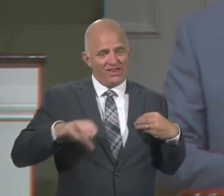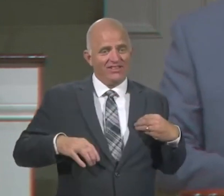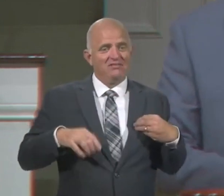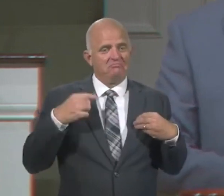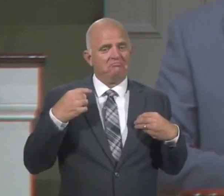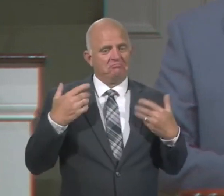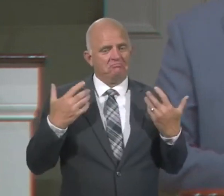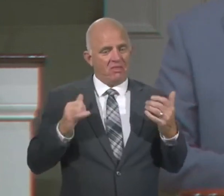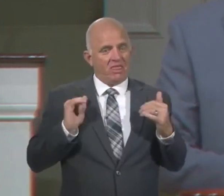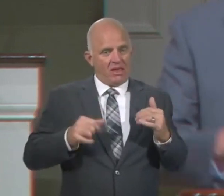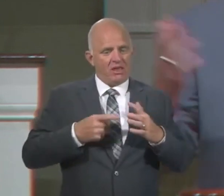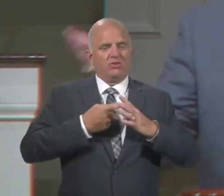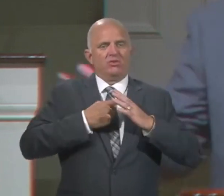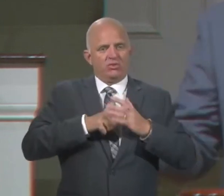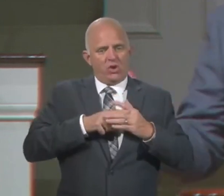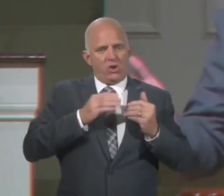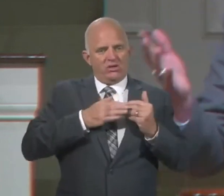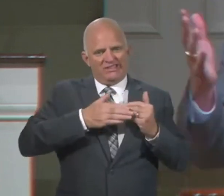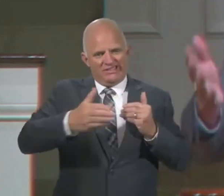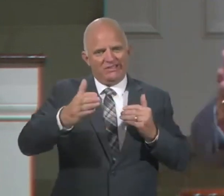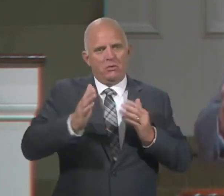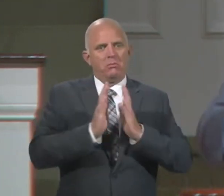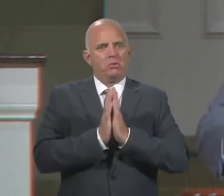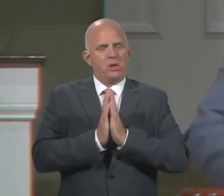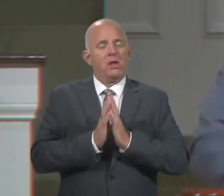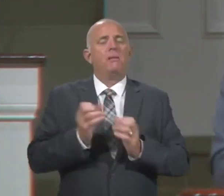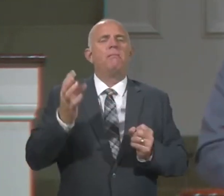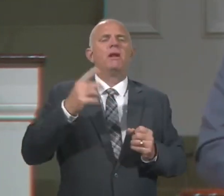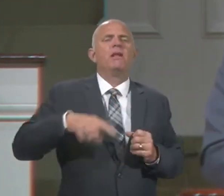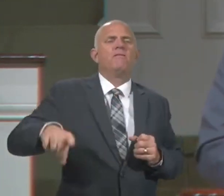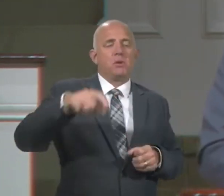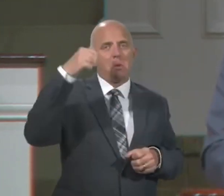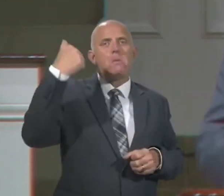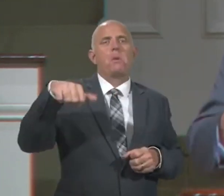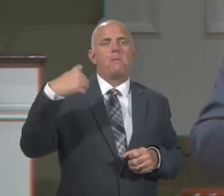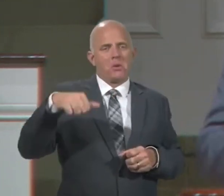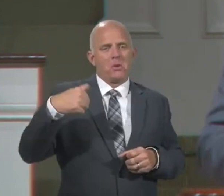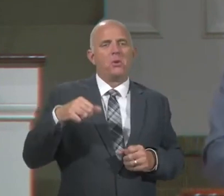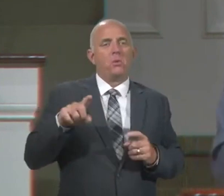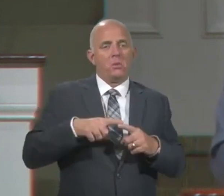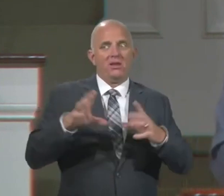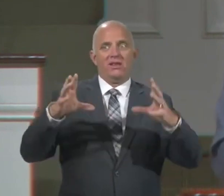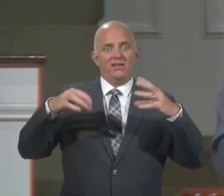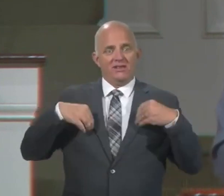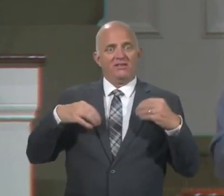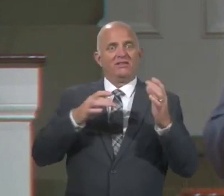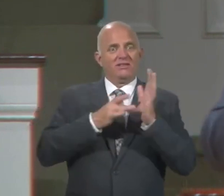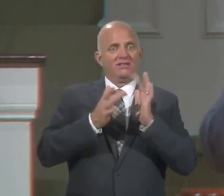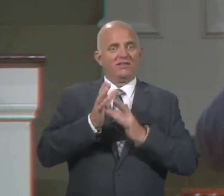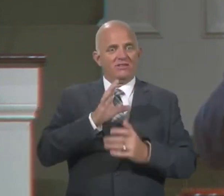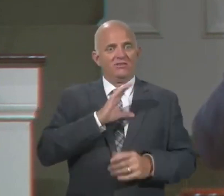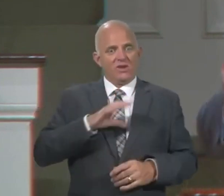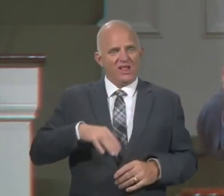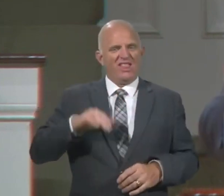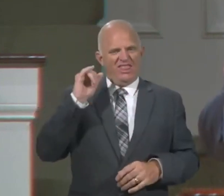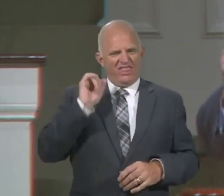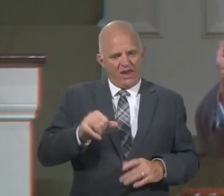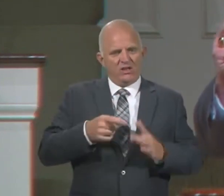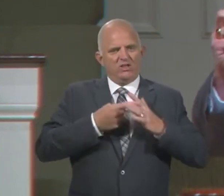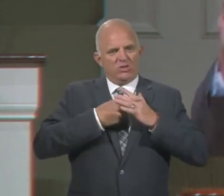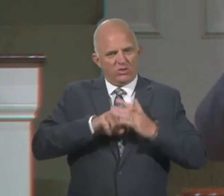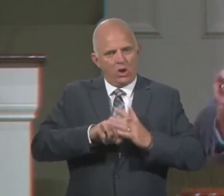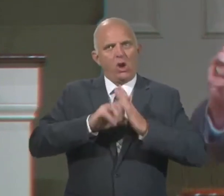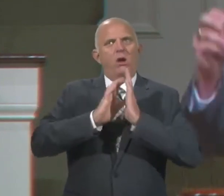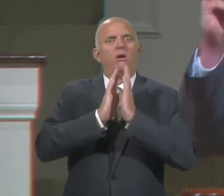begins. And many of us this morning remember the day that we trusted Christ as our Savior. And that was the beginning point,